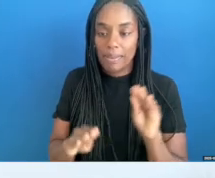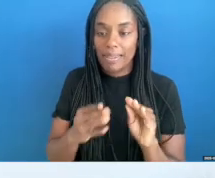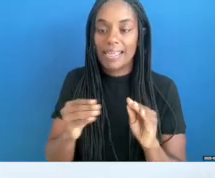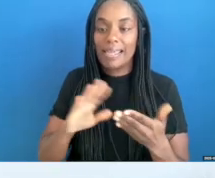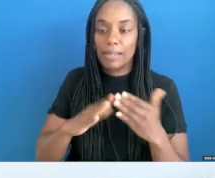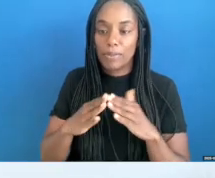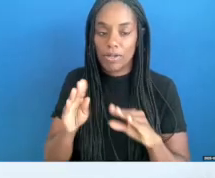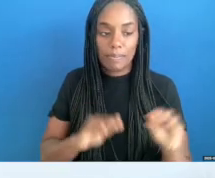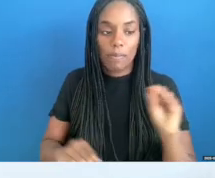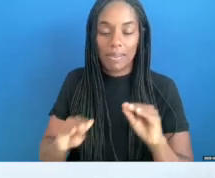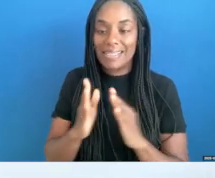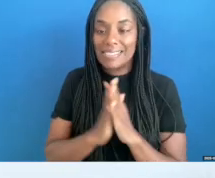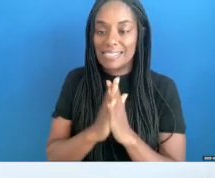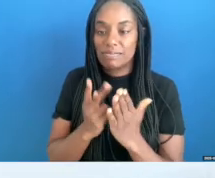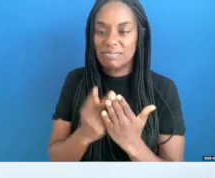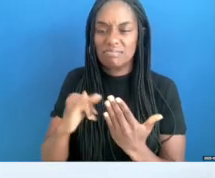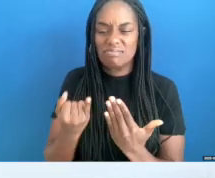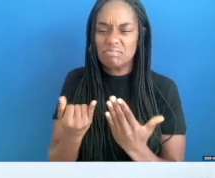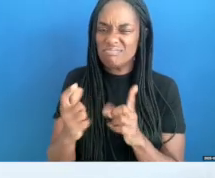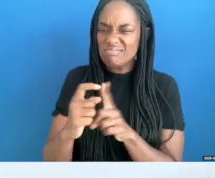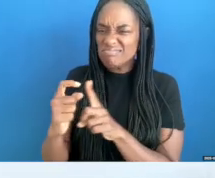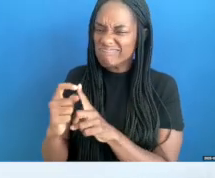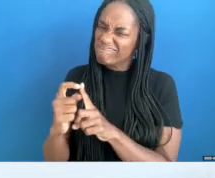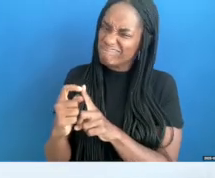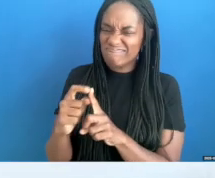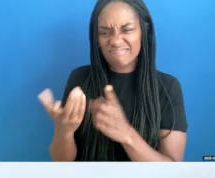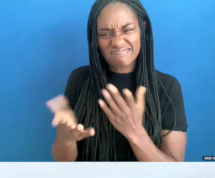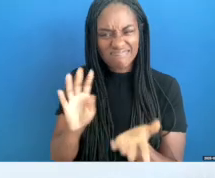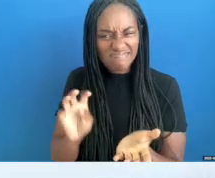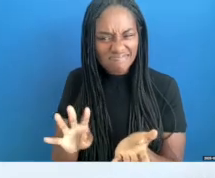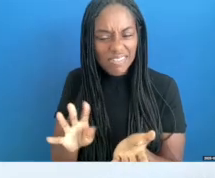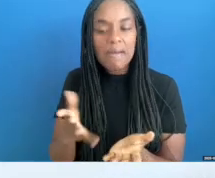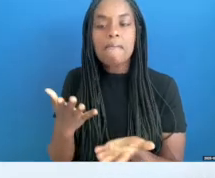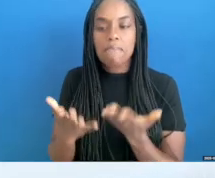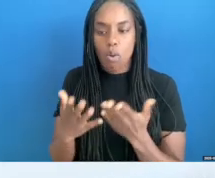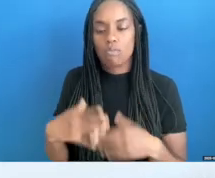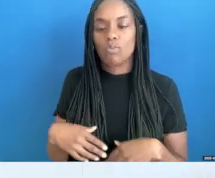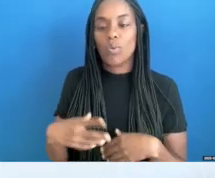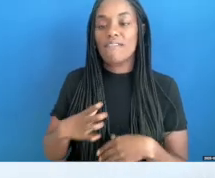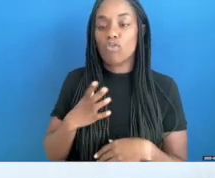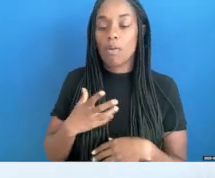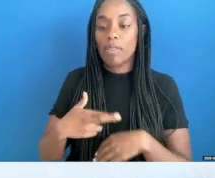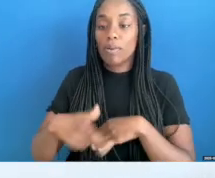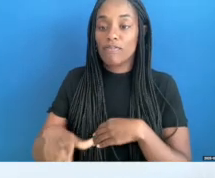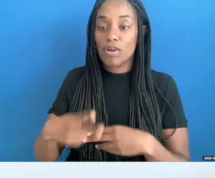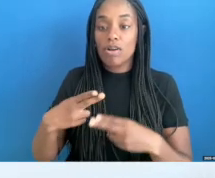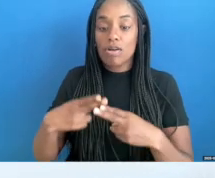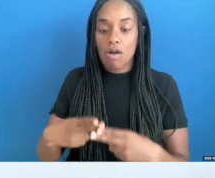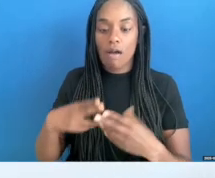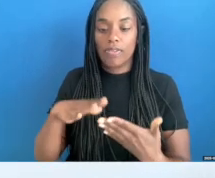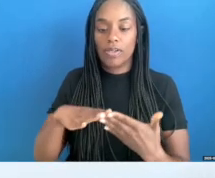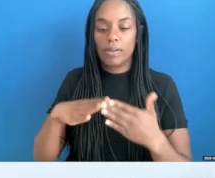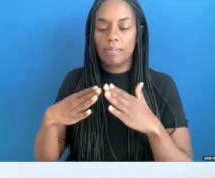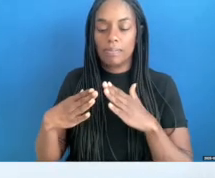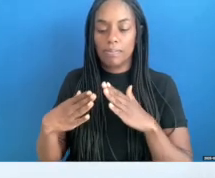projects. These terms might sound a little different to you. We formally refer to the individual mobility incentive